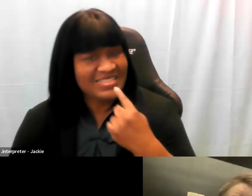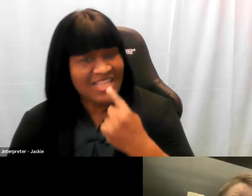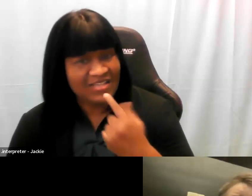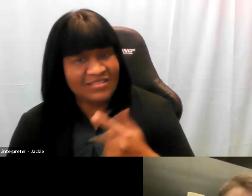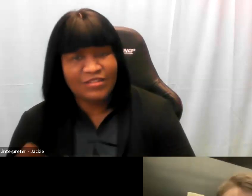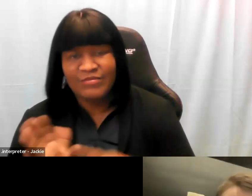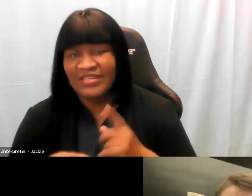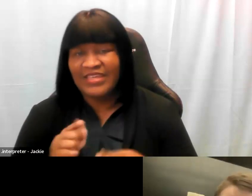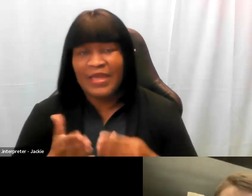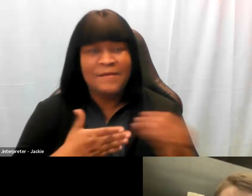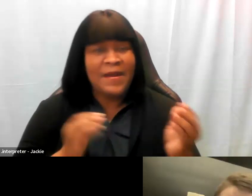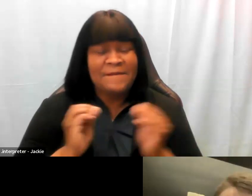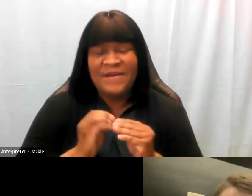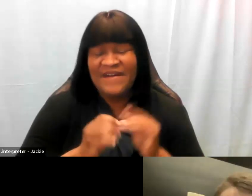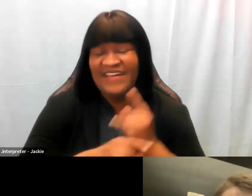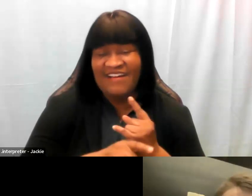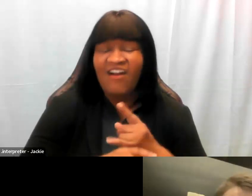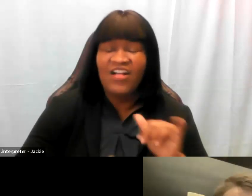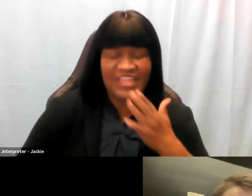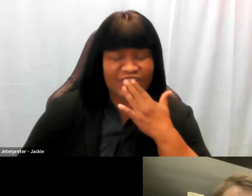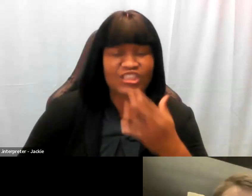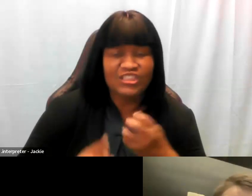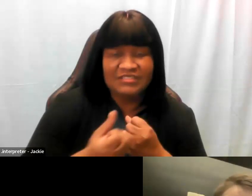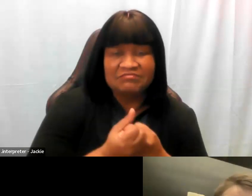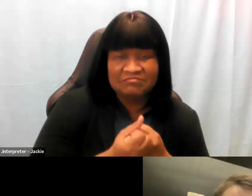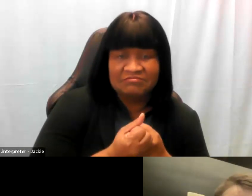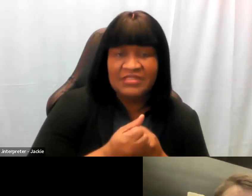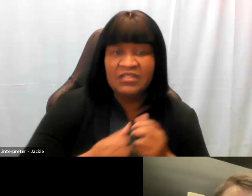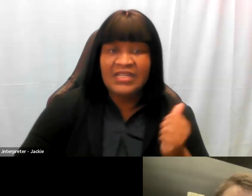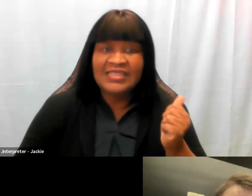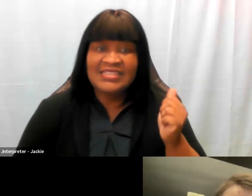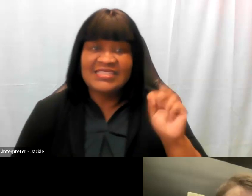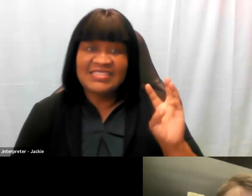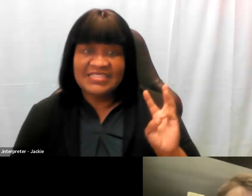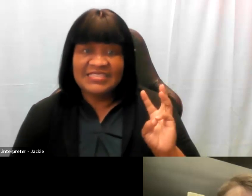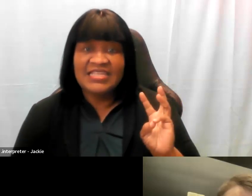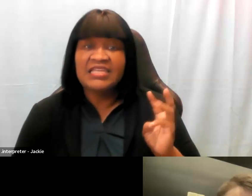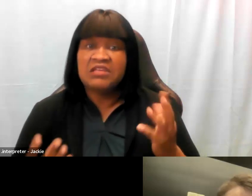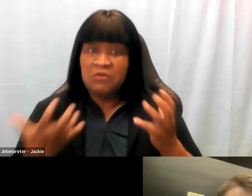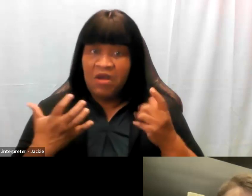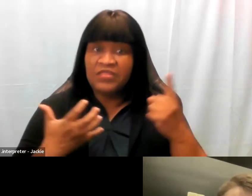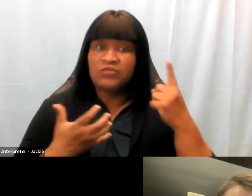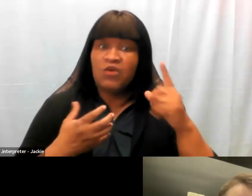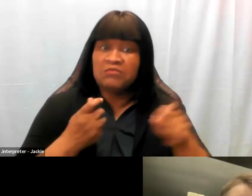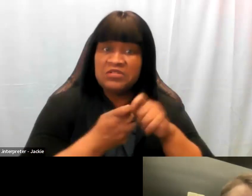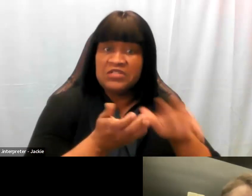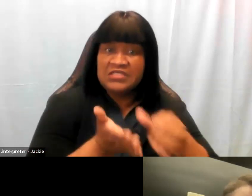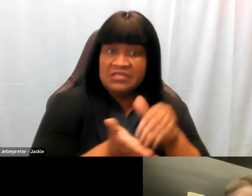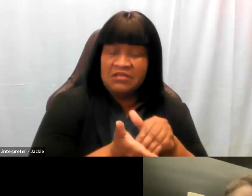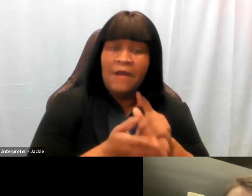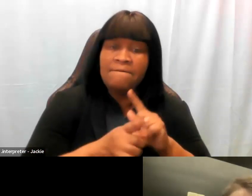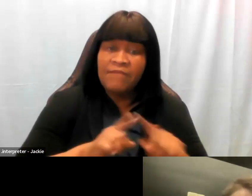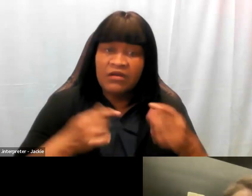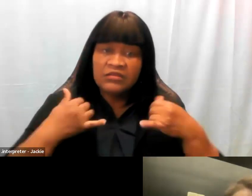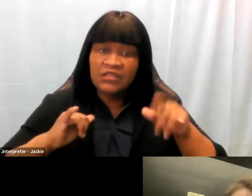alcohol, which is a good support here. So the 16th, he was sold on this one center, but he still needed to do the assessment. And